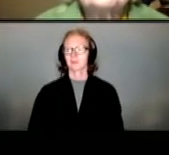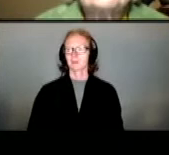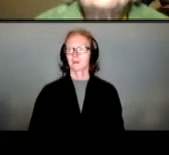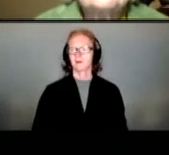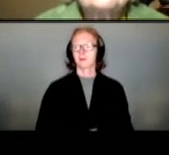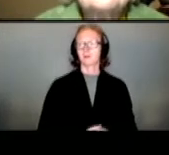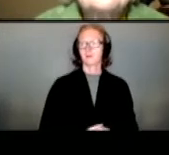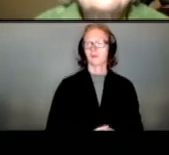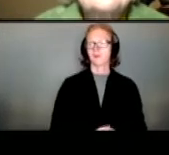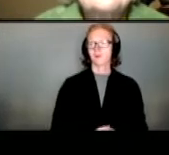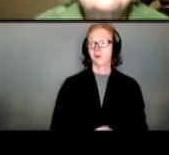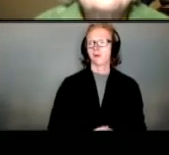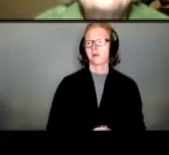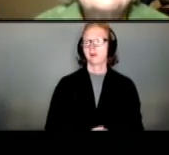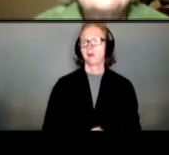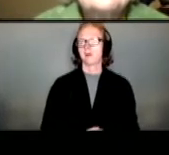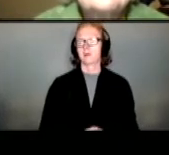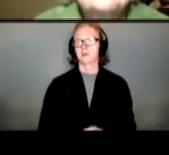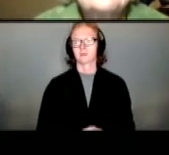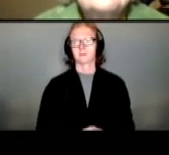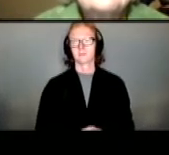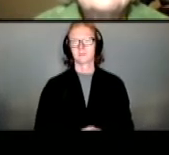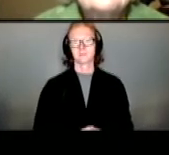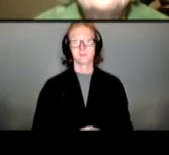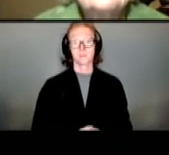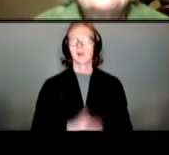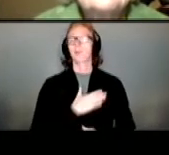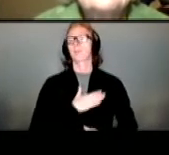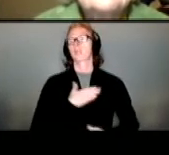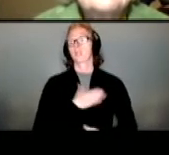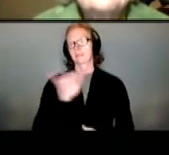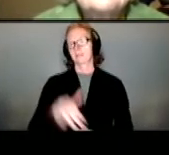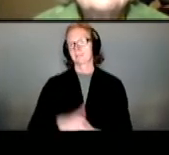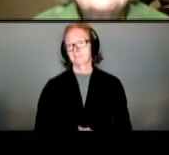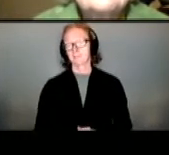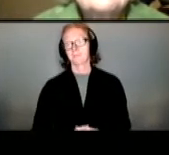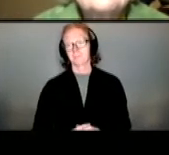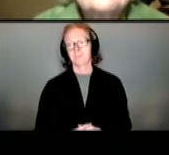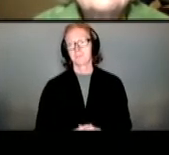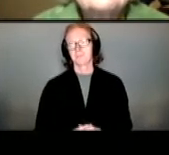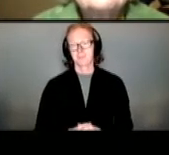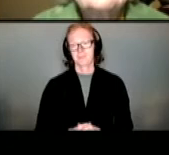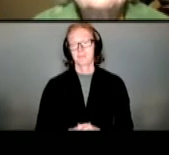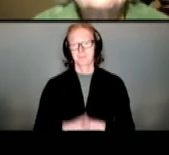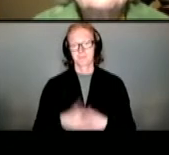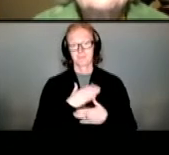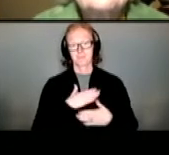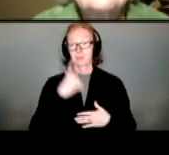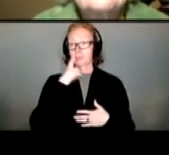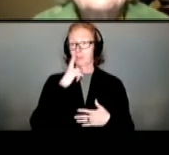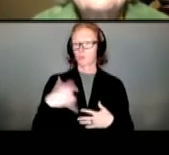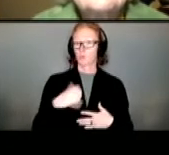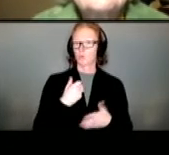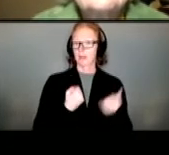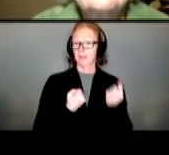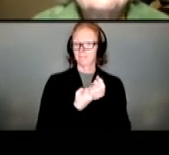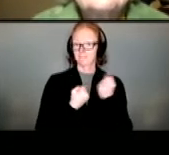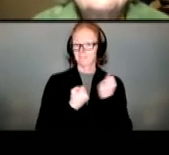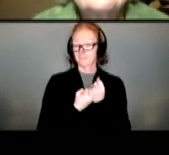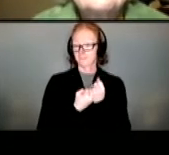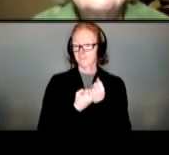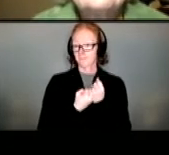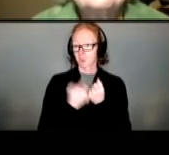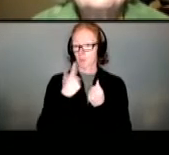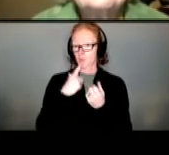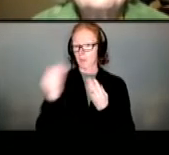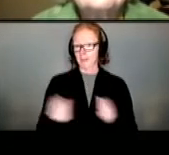I appreciate hearing that. And I'm going to assume since you are advocating that perhaps you are a liaison